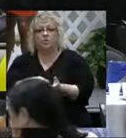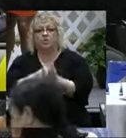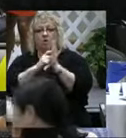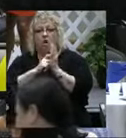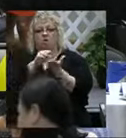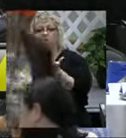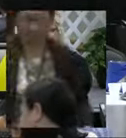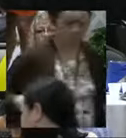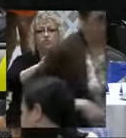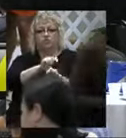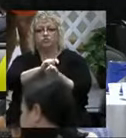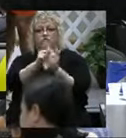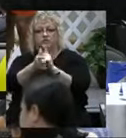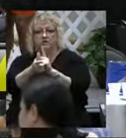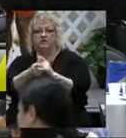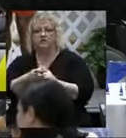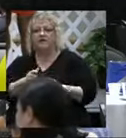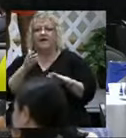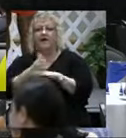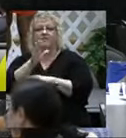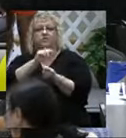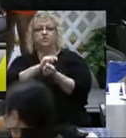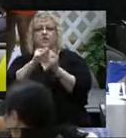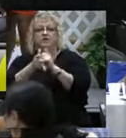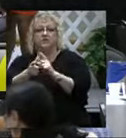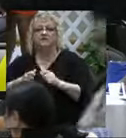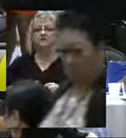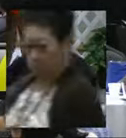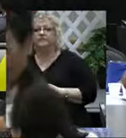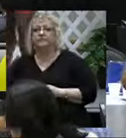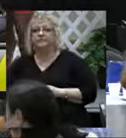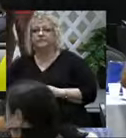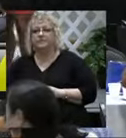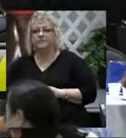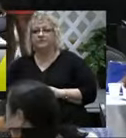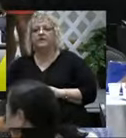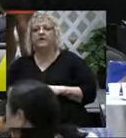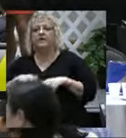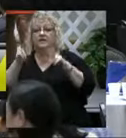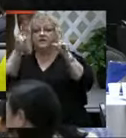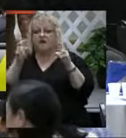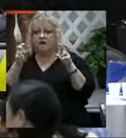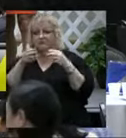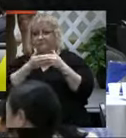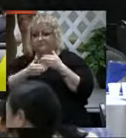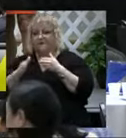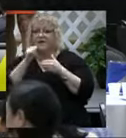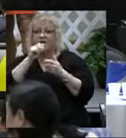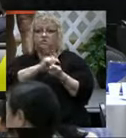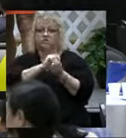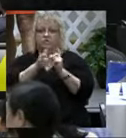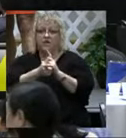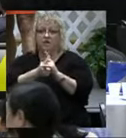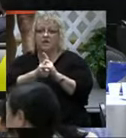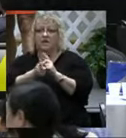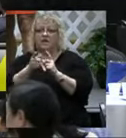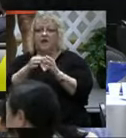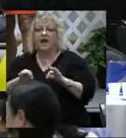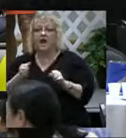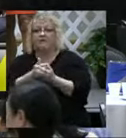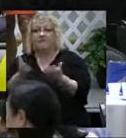to do with them after they're translated. So the title is a bit deceiving. It's not translating vital documents. It's